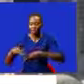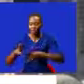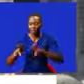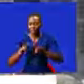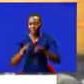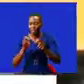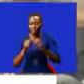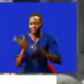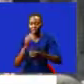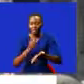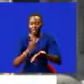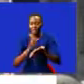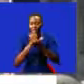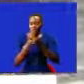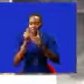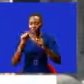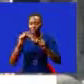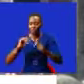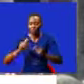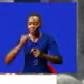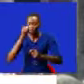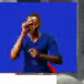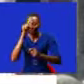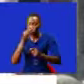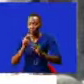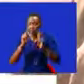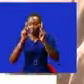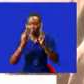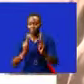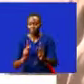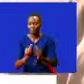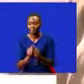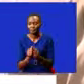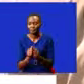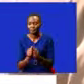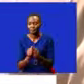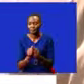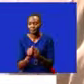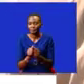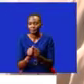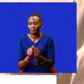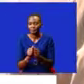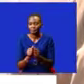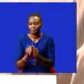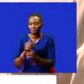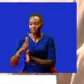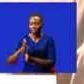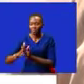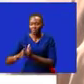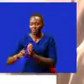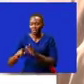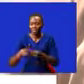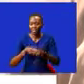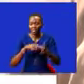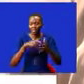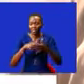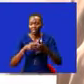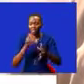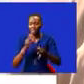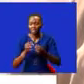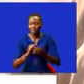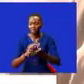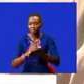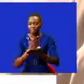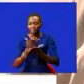kelo konyruok ne sirikand kaunti nieri ma Kisumo. Chenro kaka ochakre ing'e ni gimoro amora kochakre nyaka